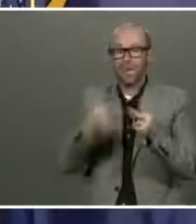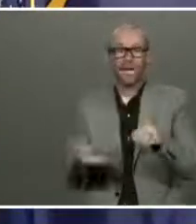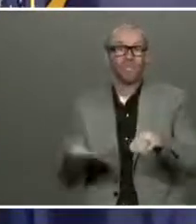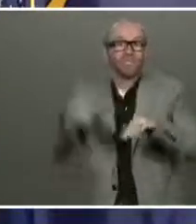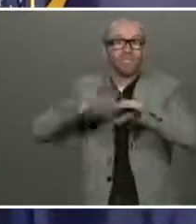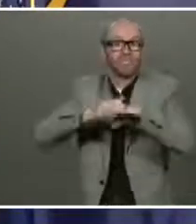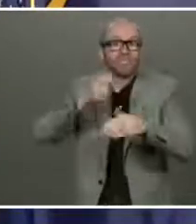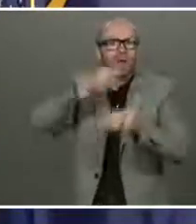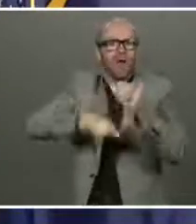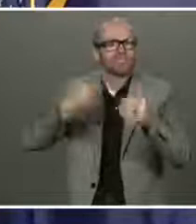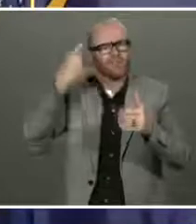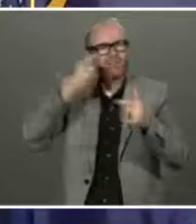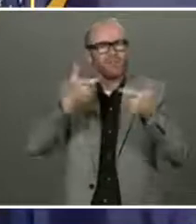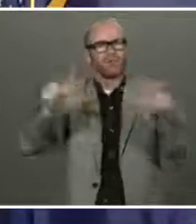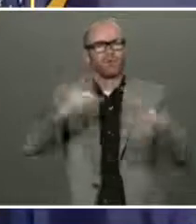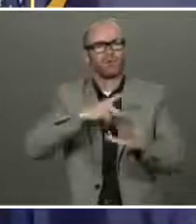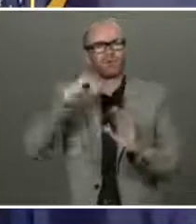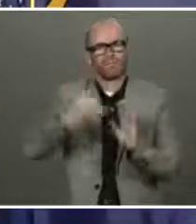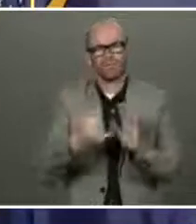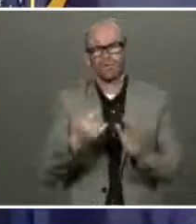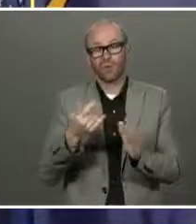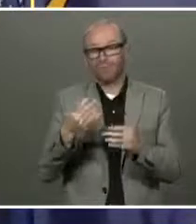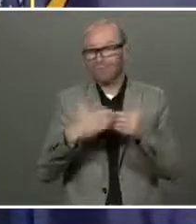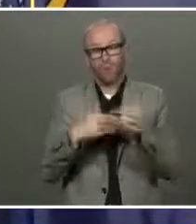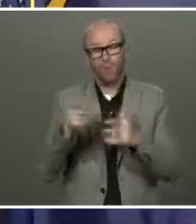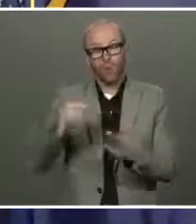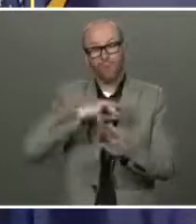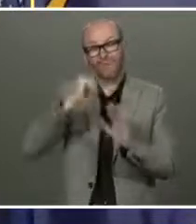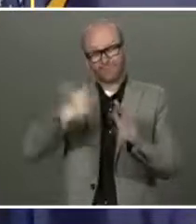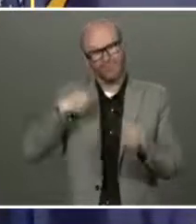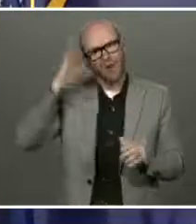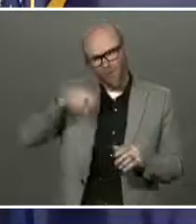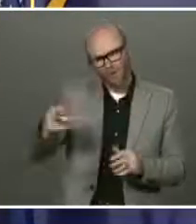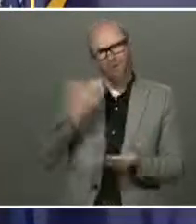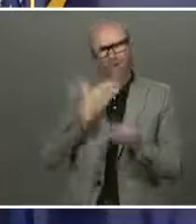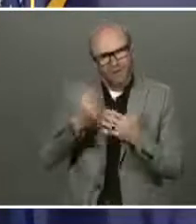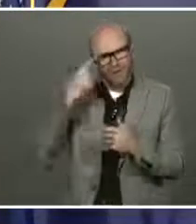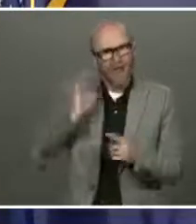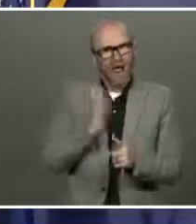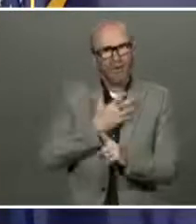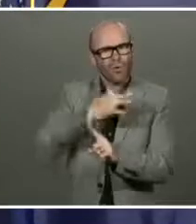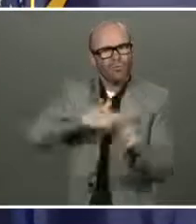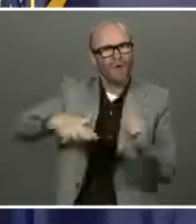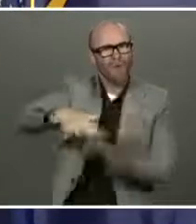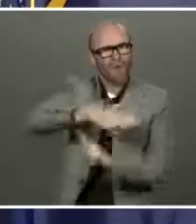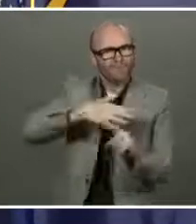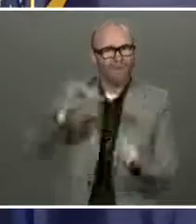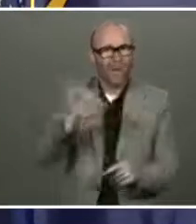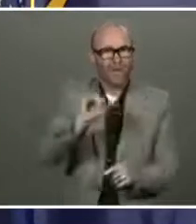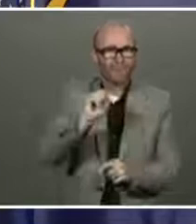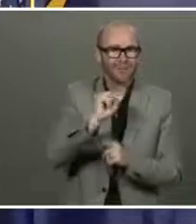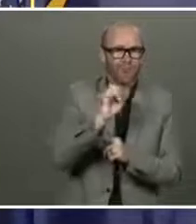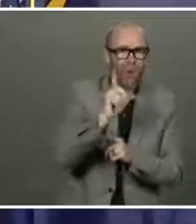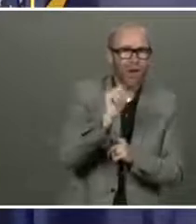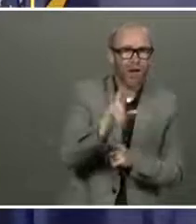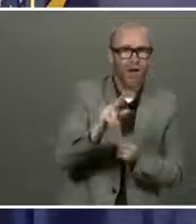big projects that even projects we know will be good for the environment, like solar and wind.